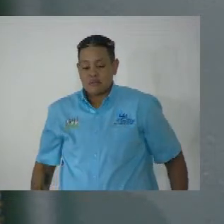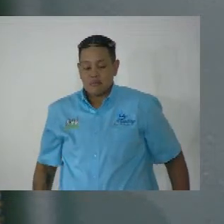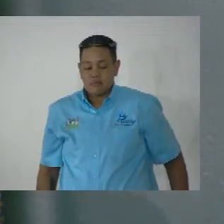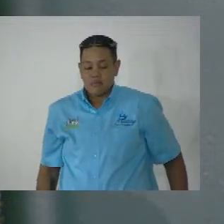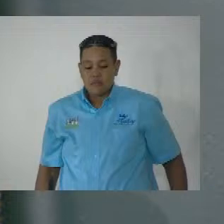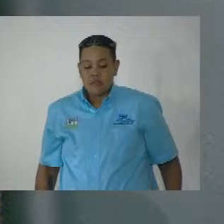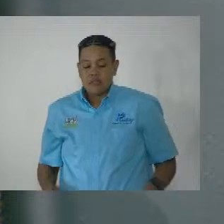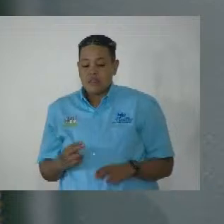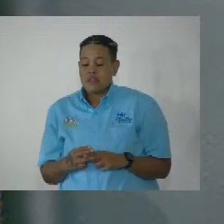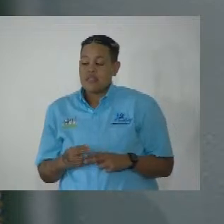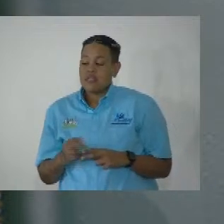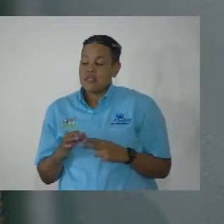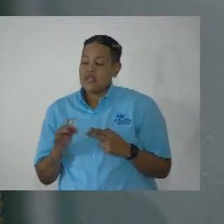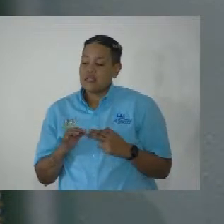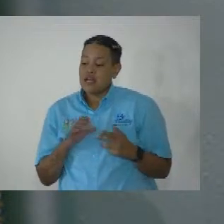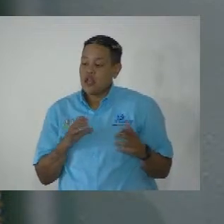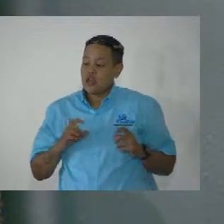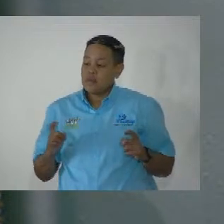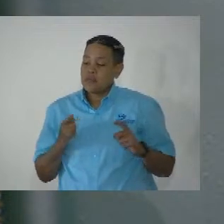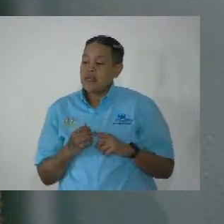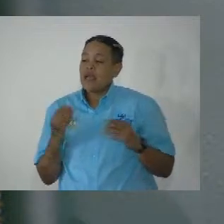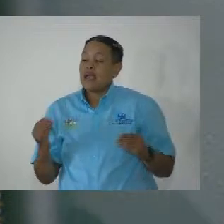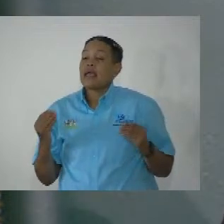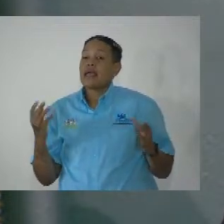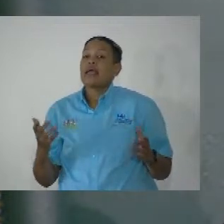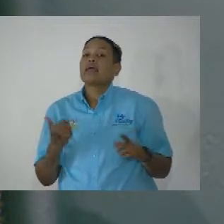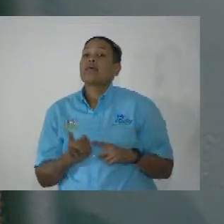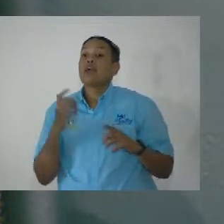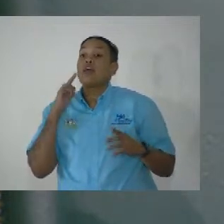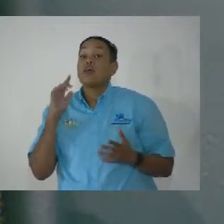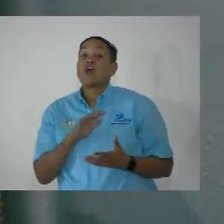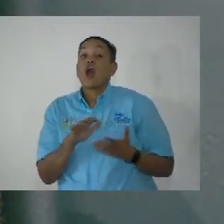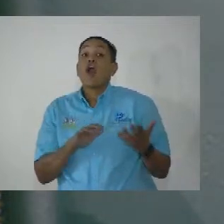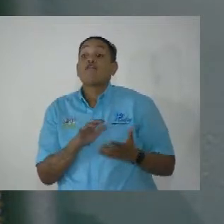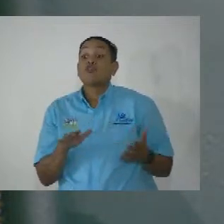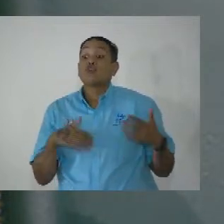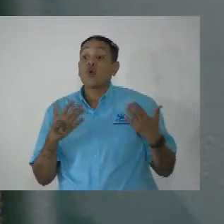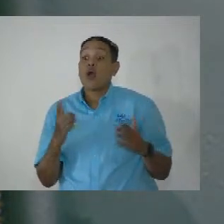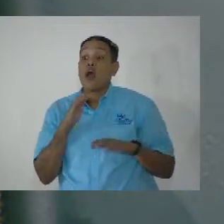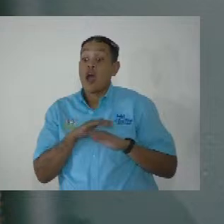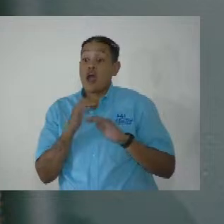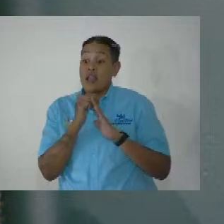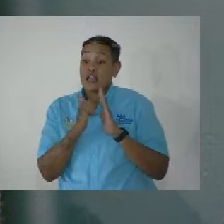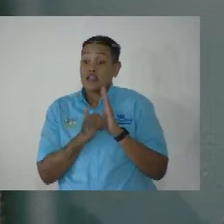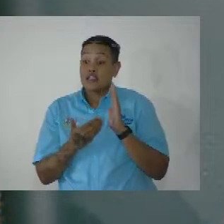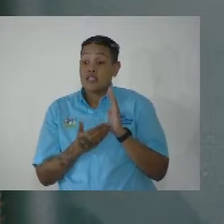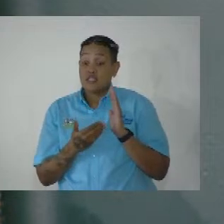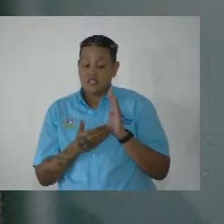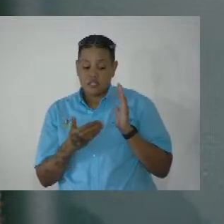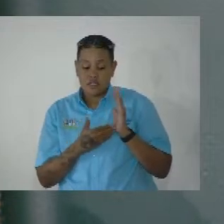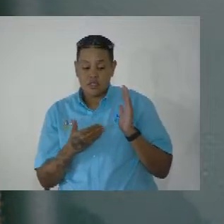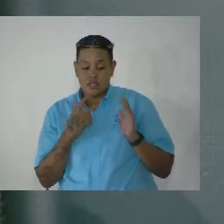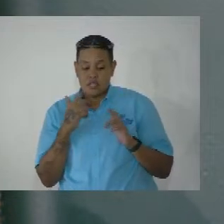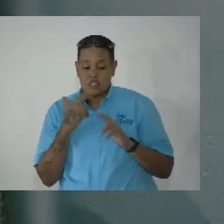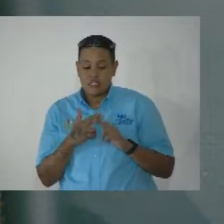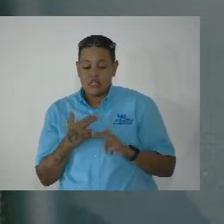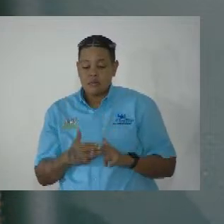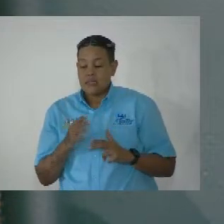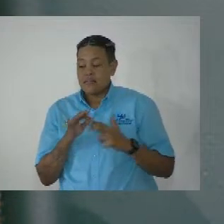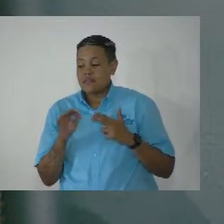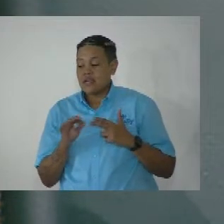Naming of the joint select, Minister, gives so the confusion is on the agenda, the naming of the